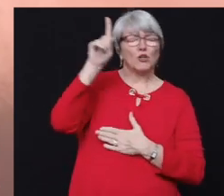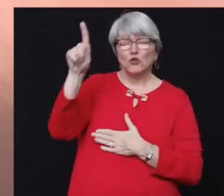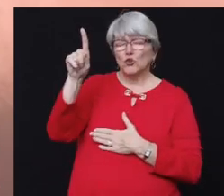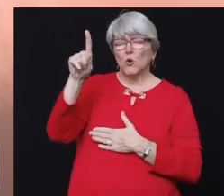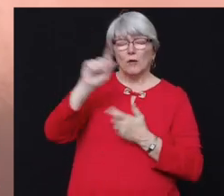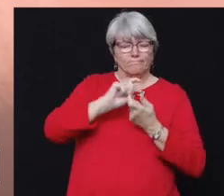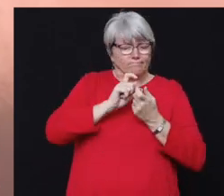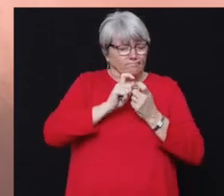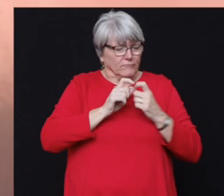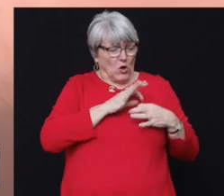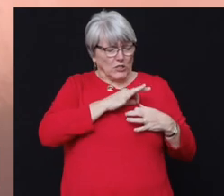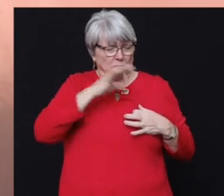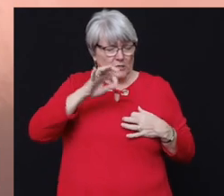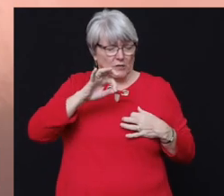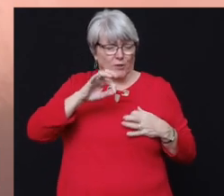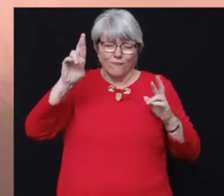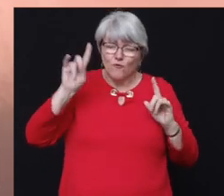molding our spirits for eternity with you.